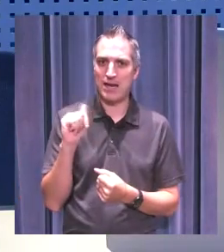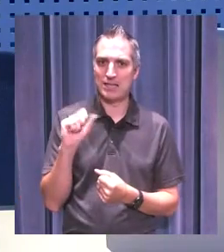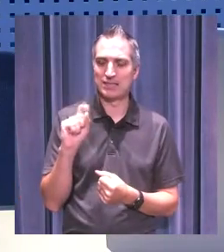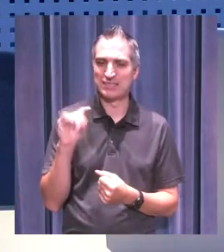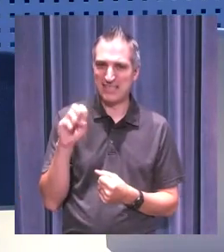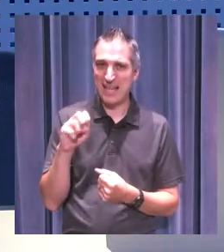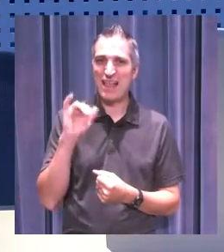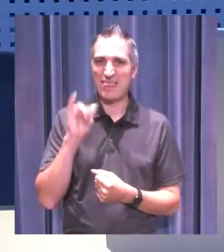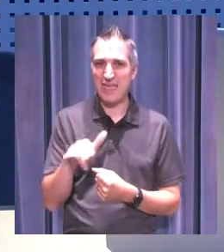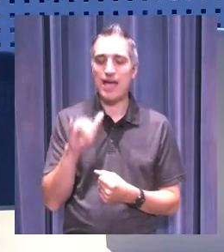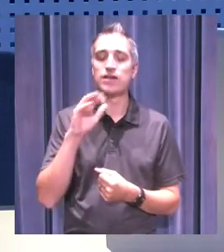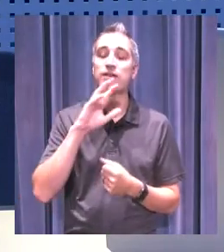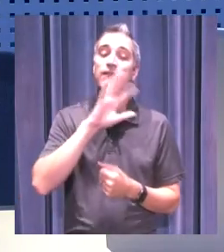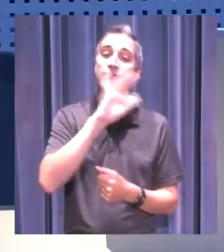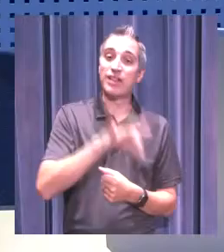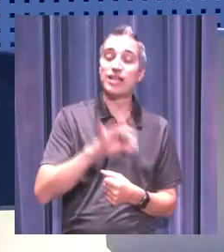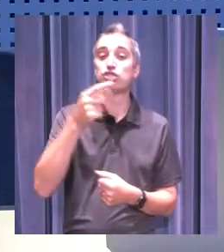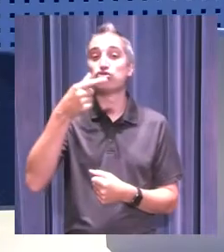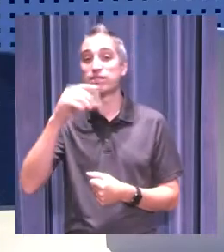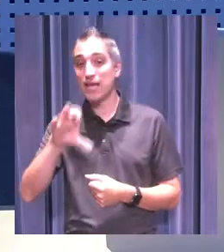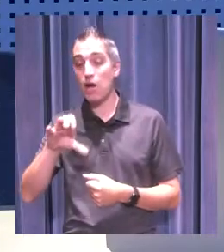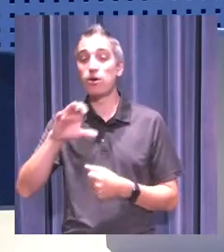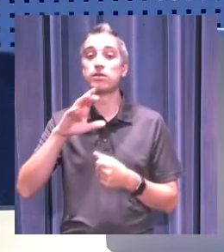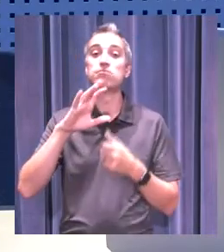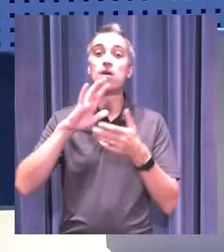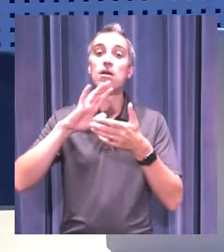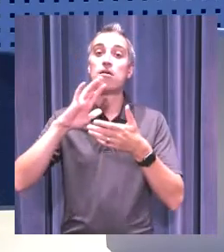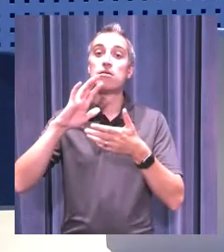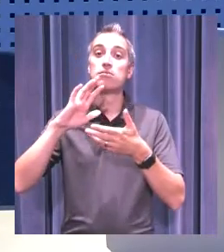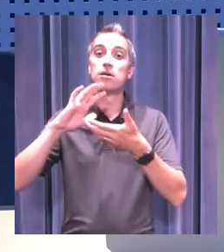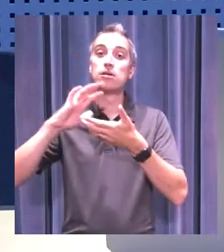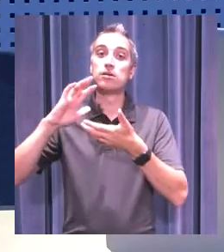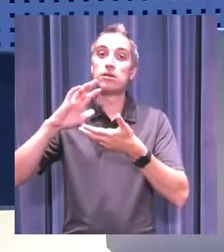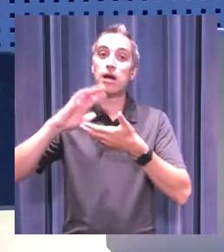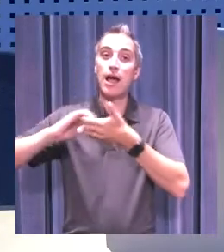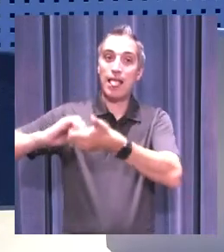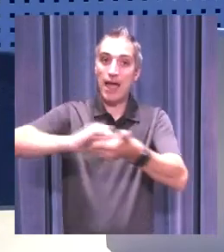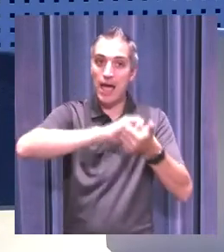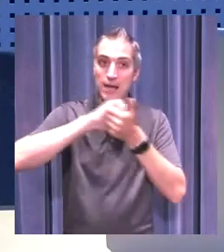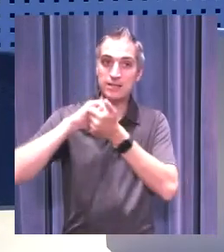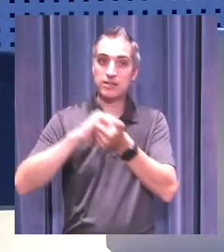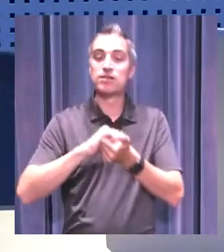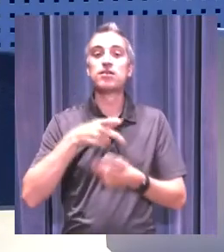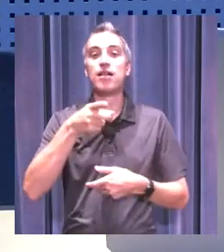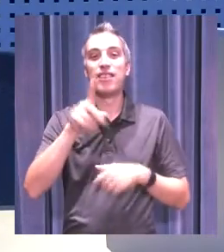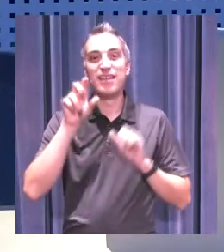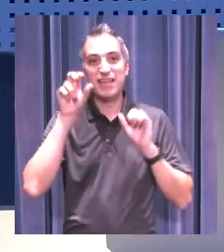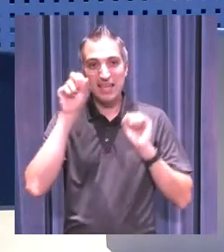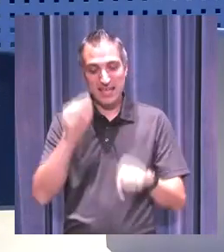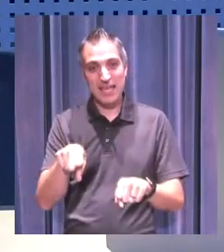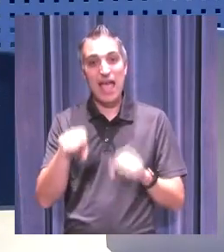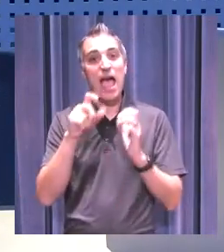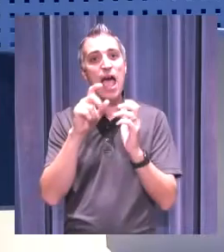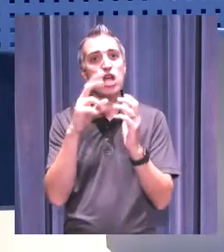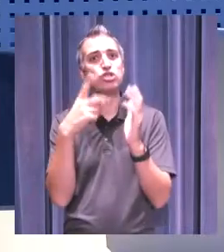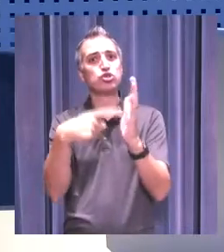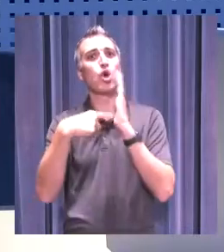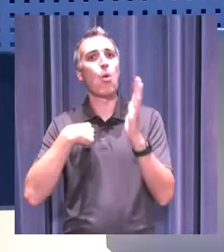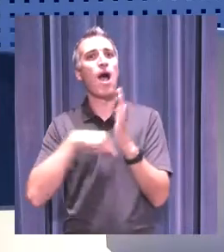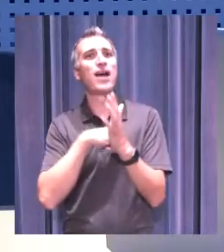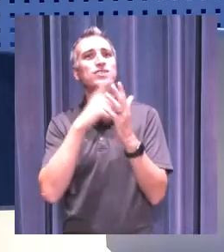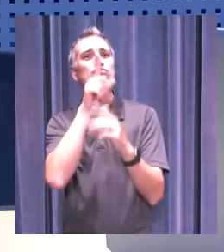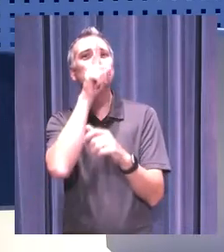Flint-Genesee Economic Alliance Association can, number one, quantify the jobs with real data.